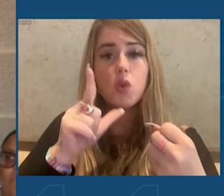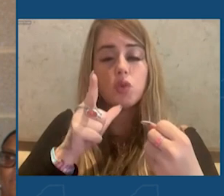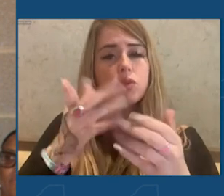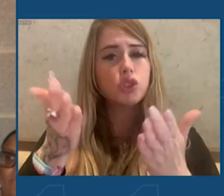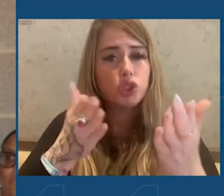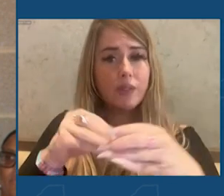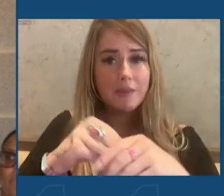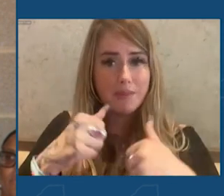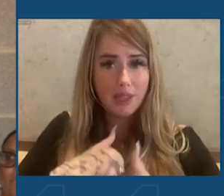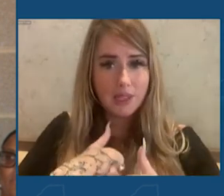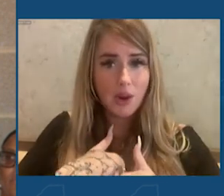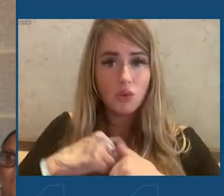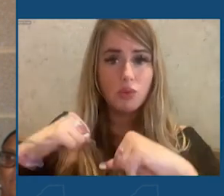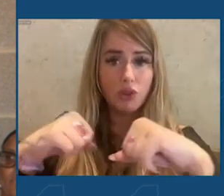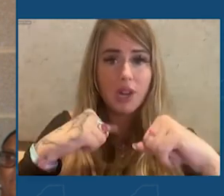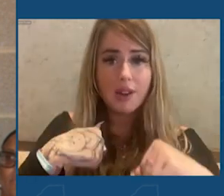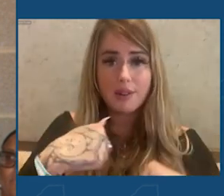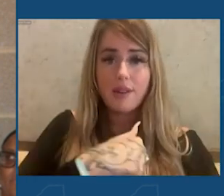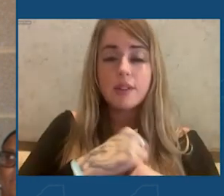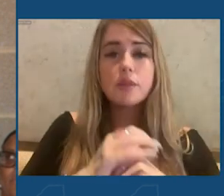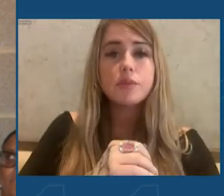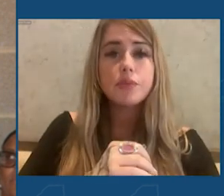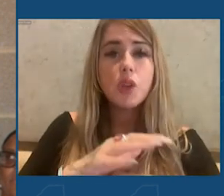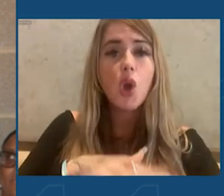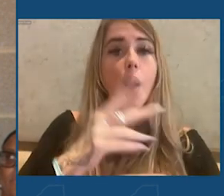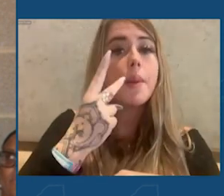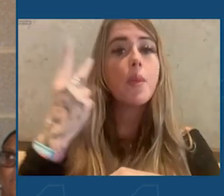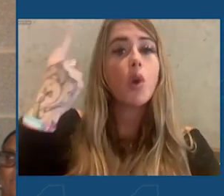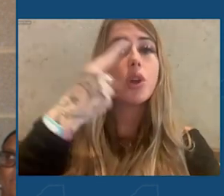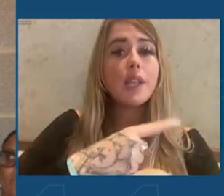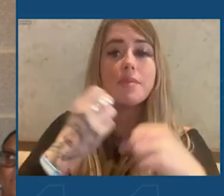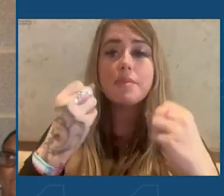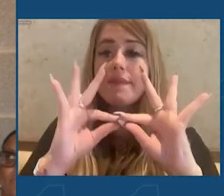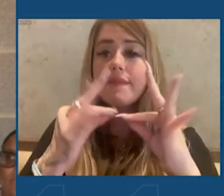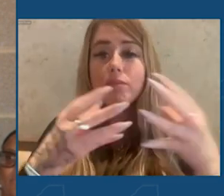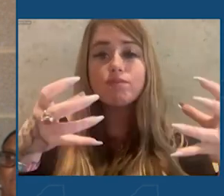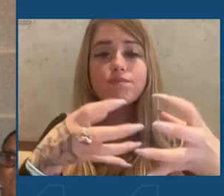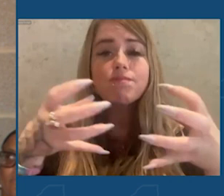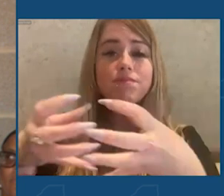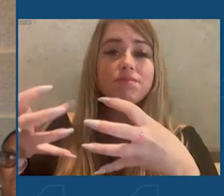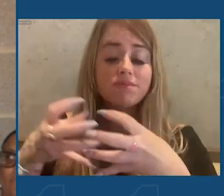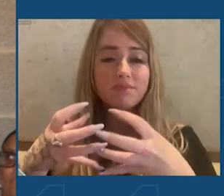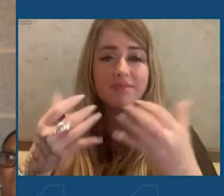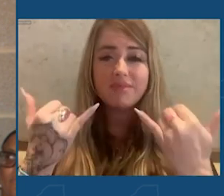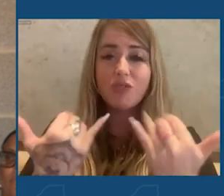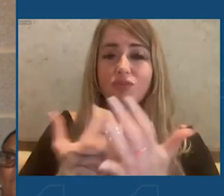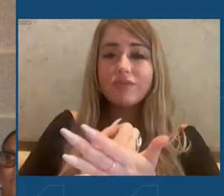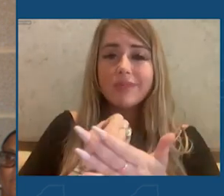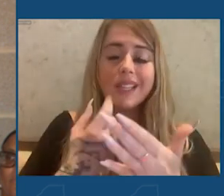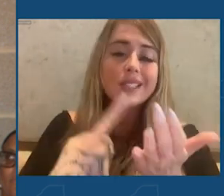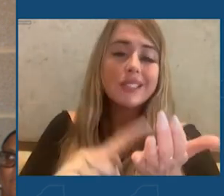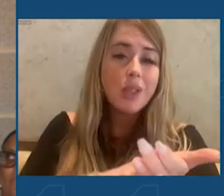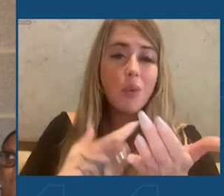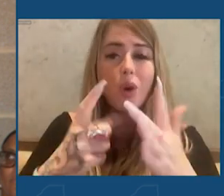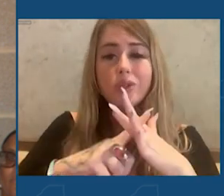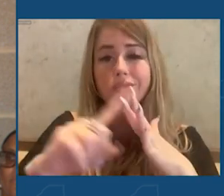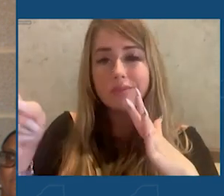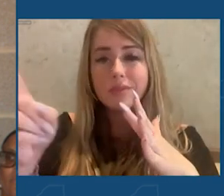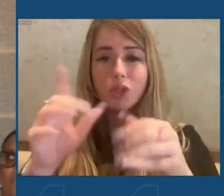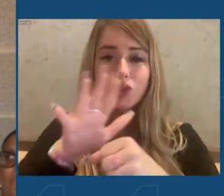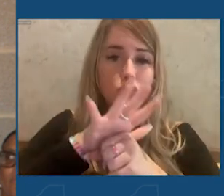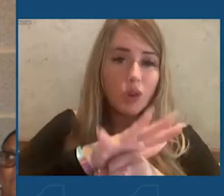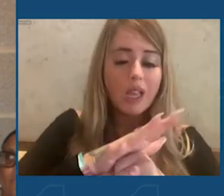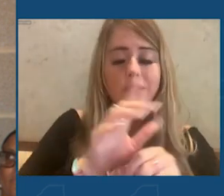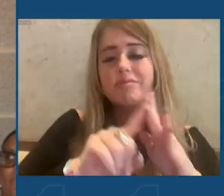us. You know, on Memorial Day, many families gather together just to get together, to get away from the stress of work and family